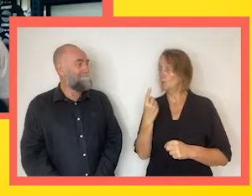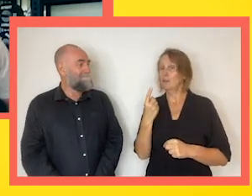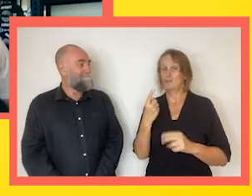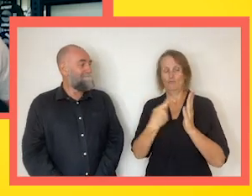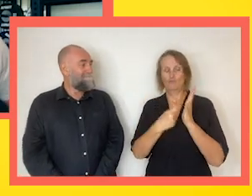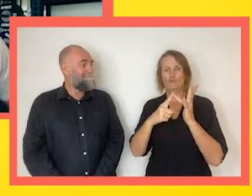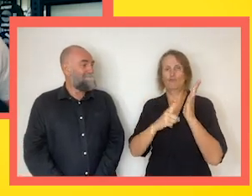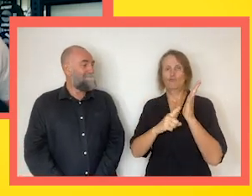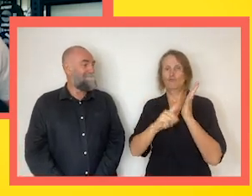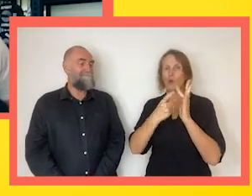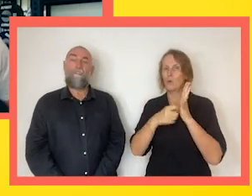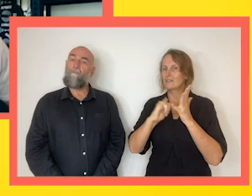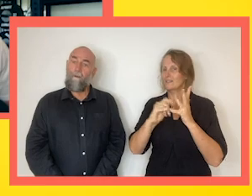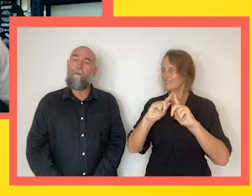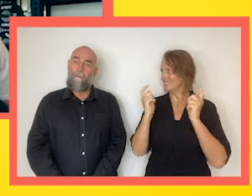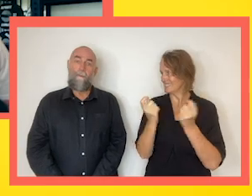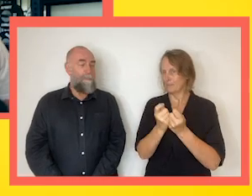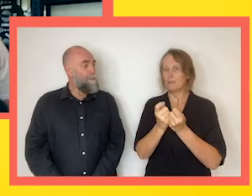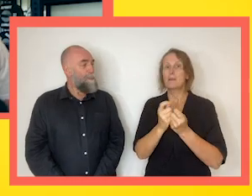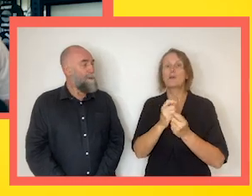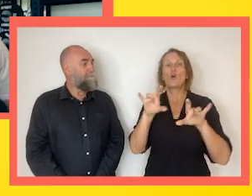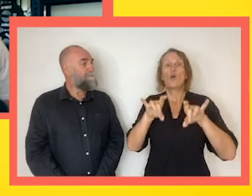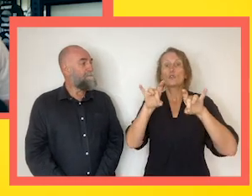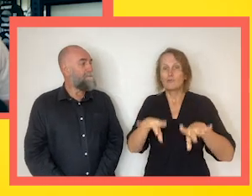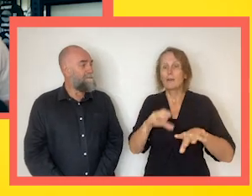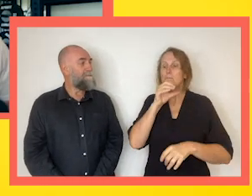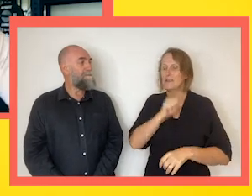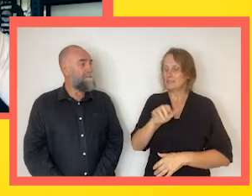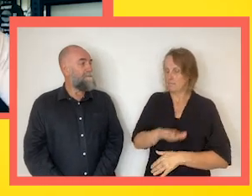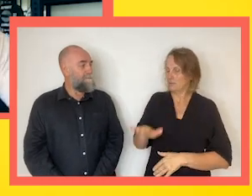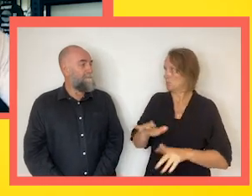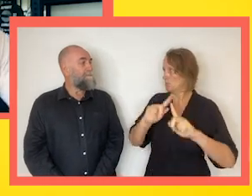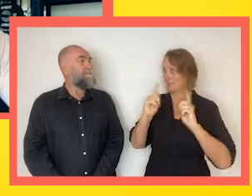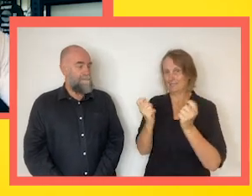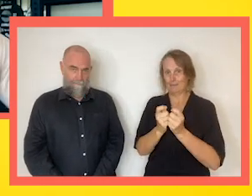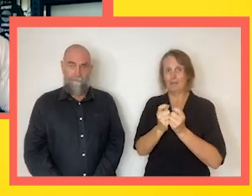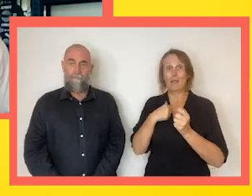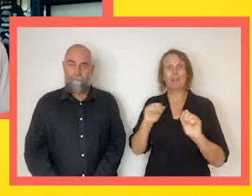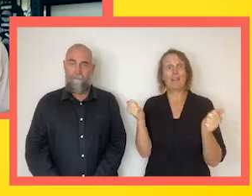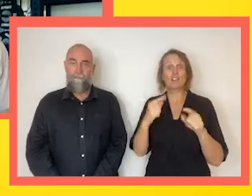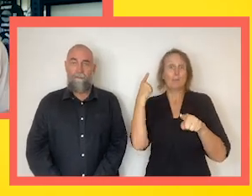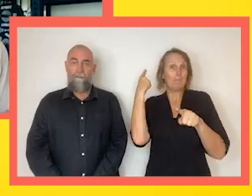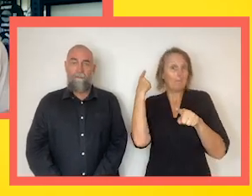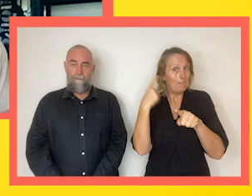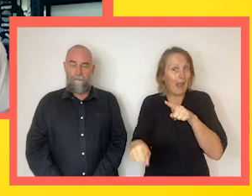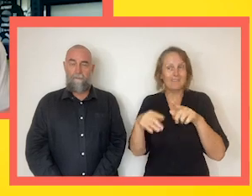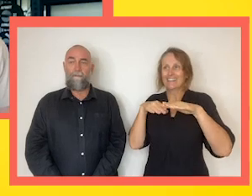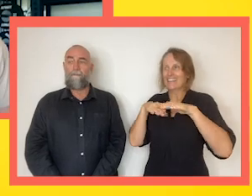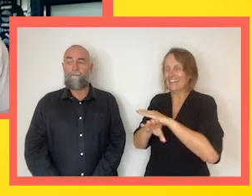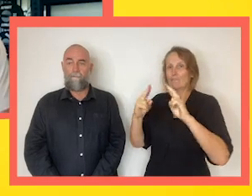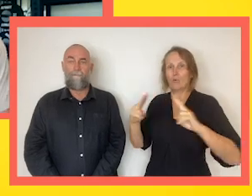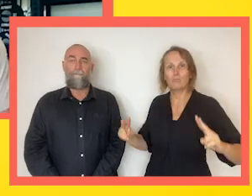was the Rollers. The Rollers are the Australian men's basketball team. They have qualified for the Paris